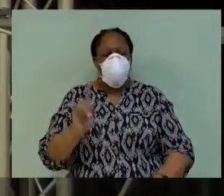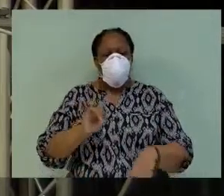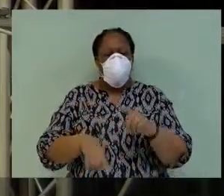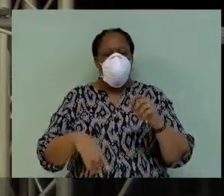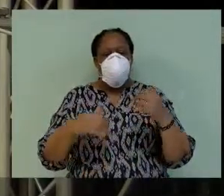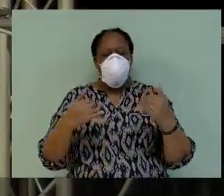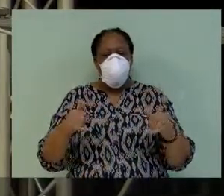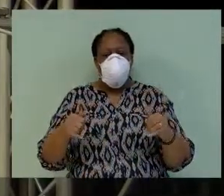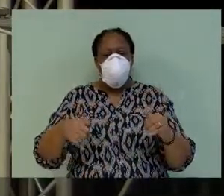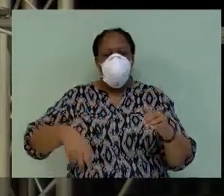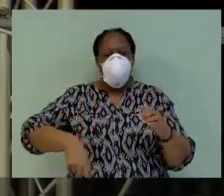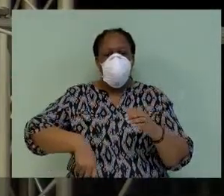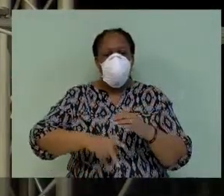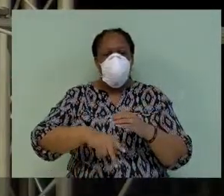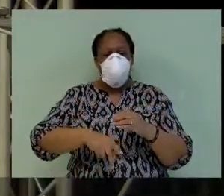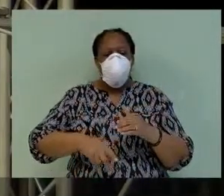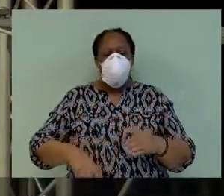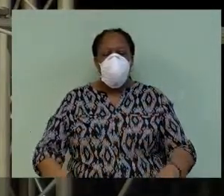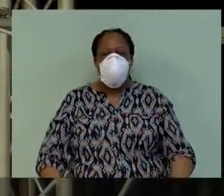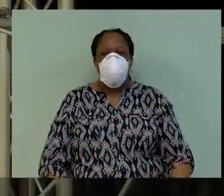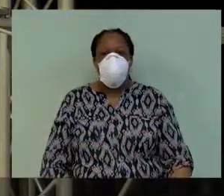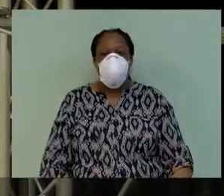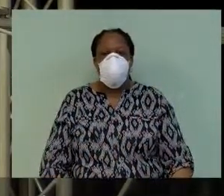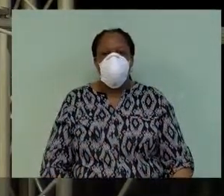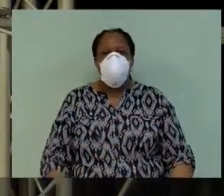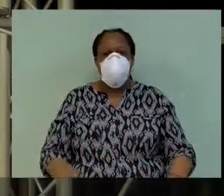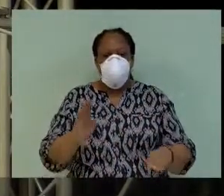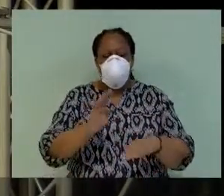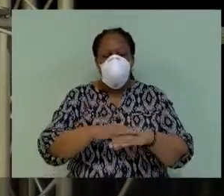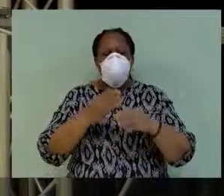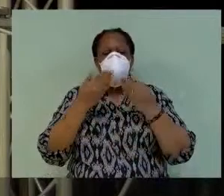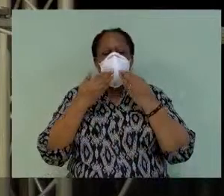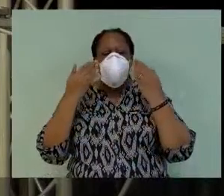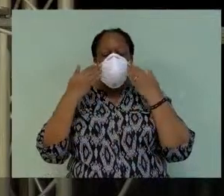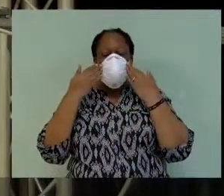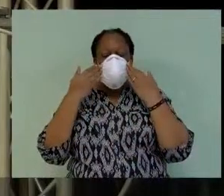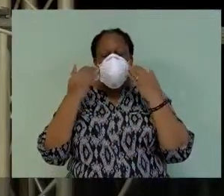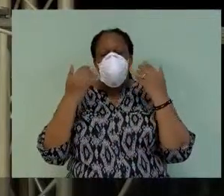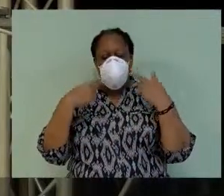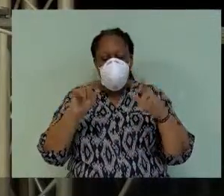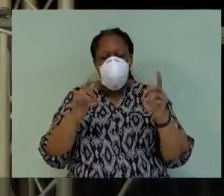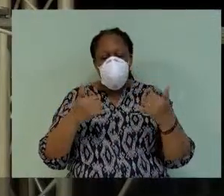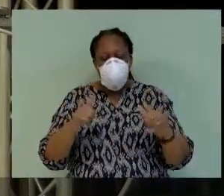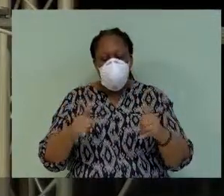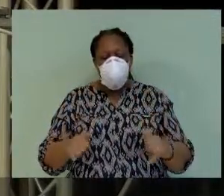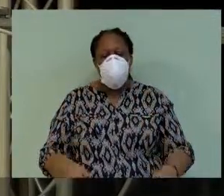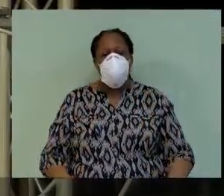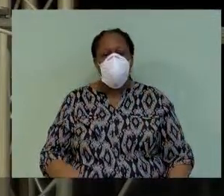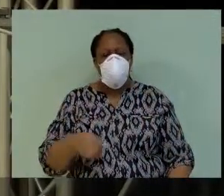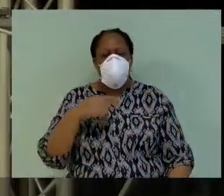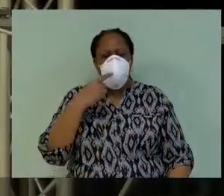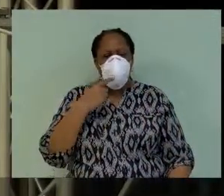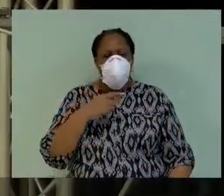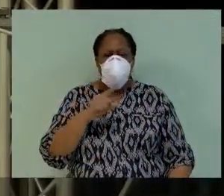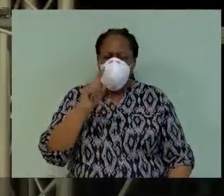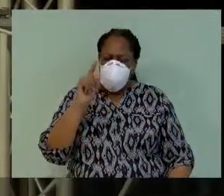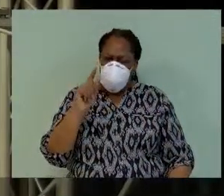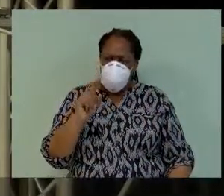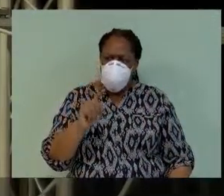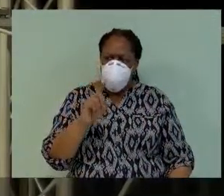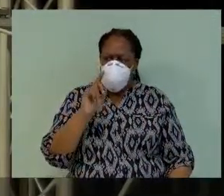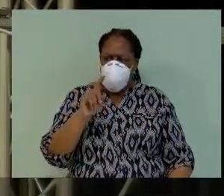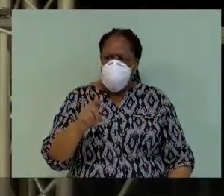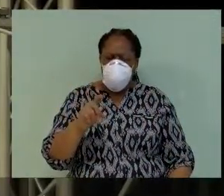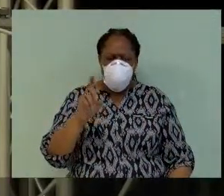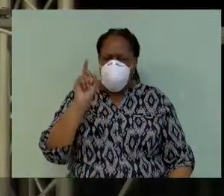start playing football or soccer? He can put on a mask and they can play. And I reminded him that he was the same person who was telling